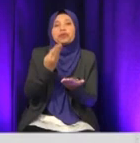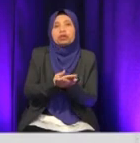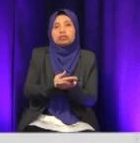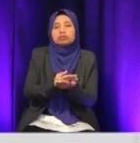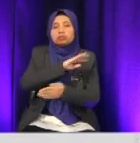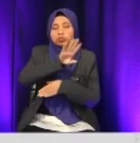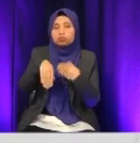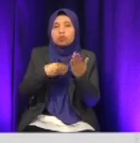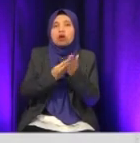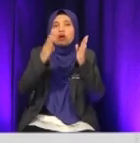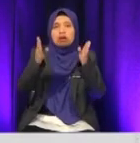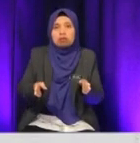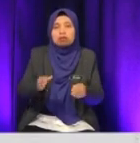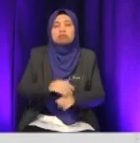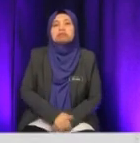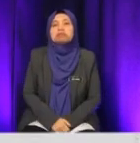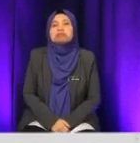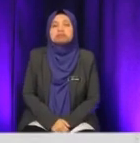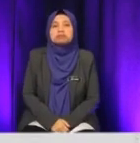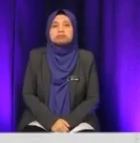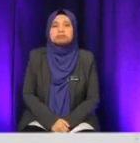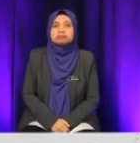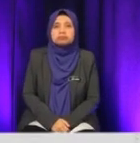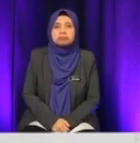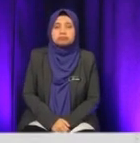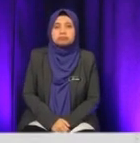have to do? Why don't we listen to the audio first? All right, let's listen to the audio.